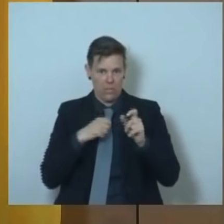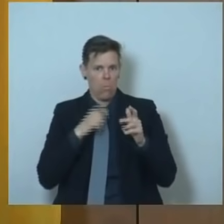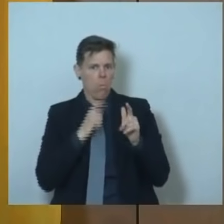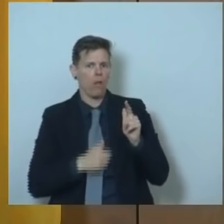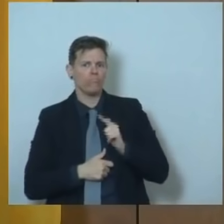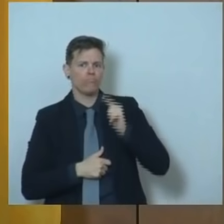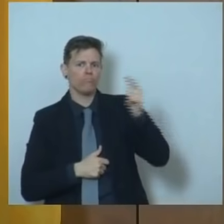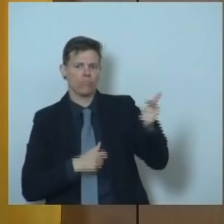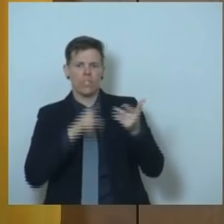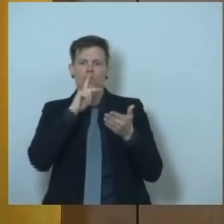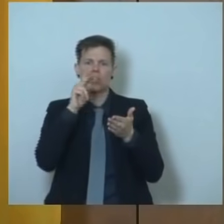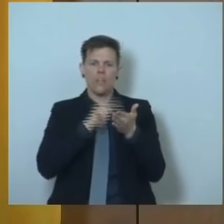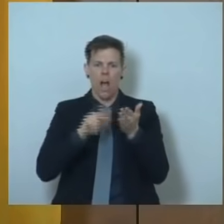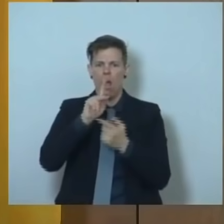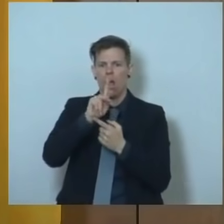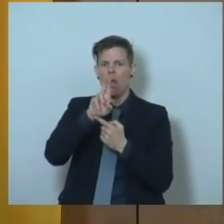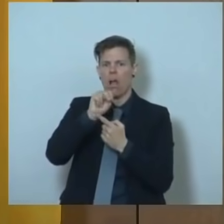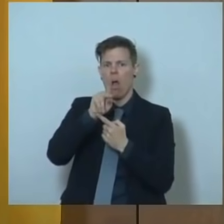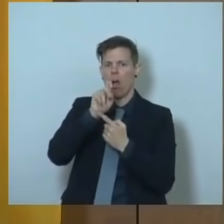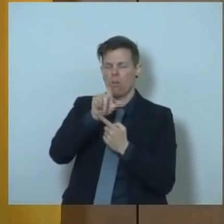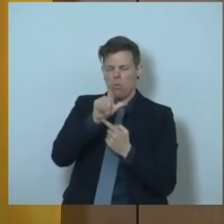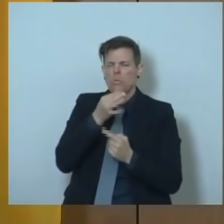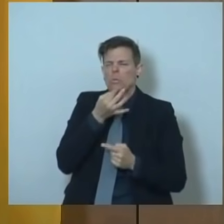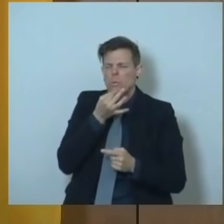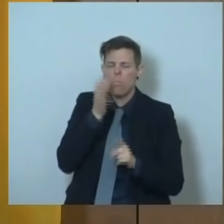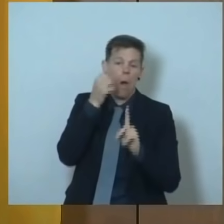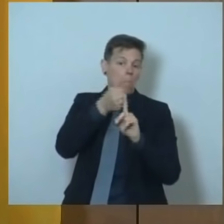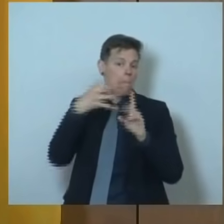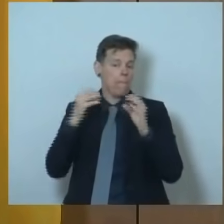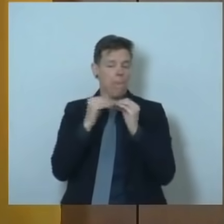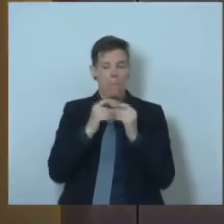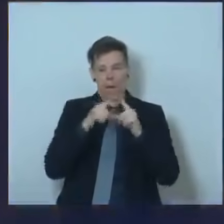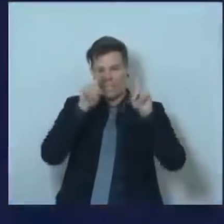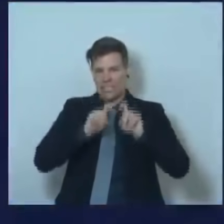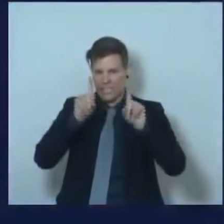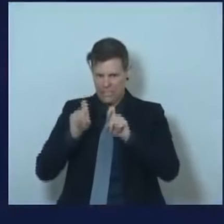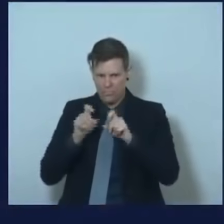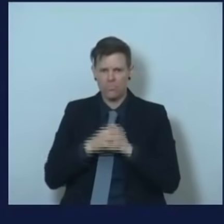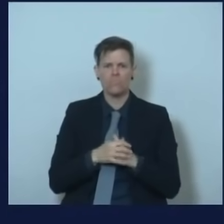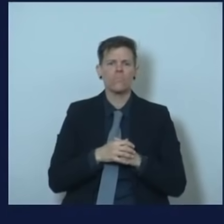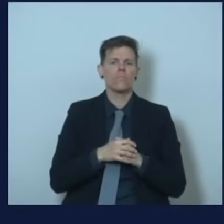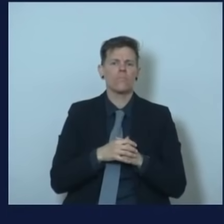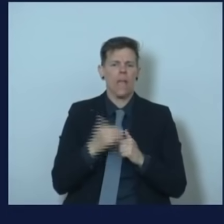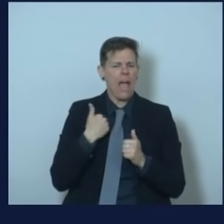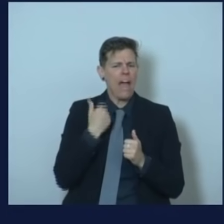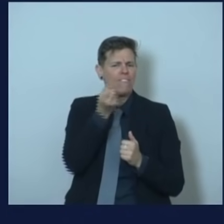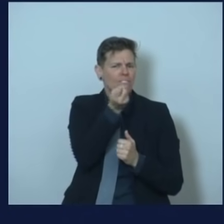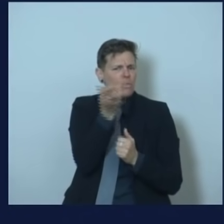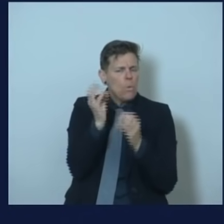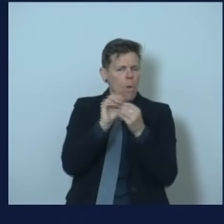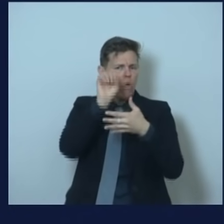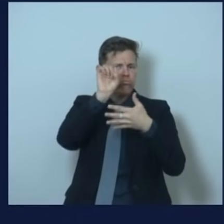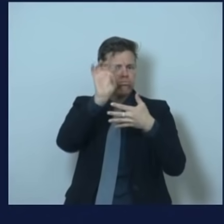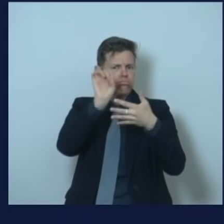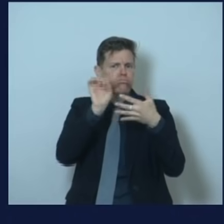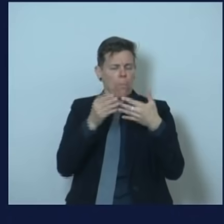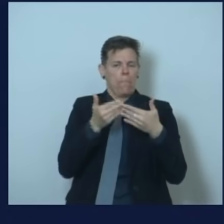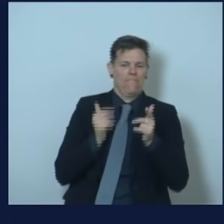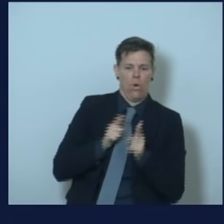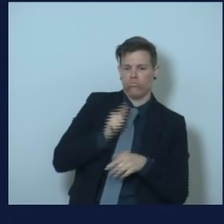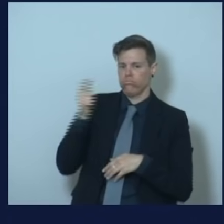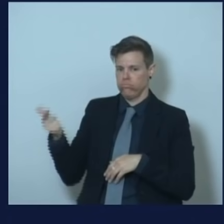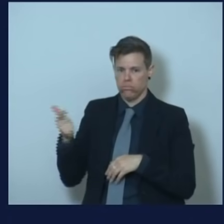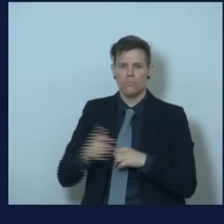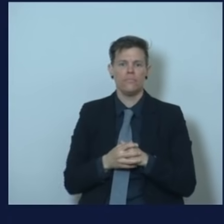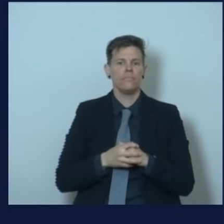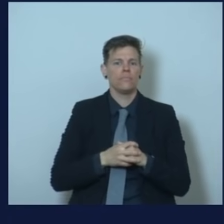we're doing our tests. I believe I have a couple more slides. Let's run through those, please. Okay. So we have this on a slide